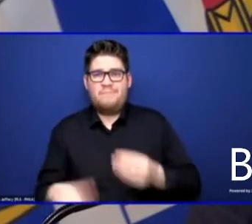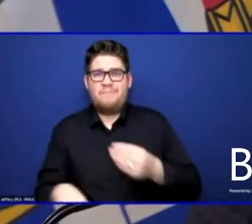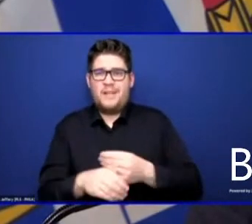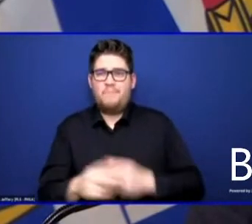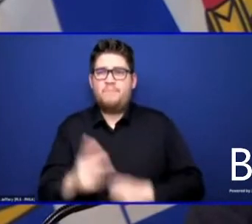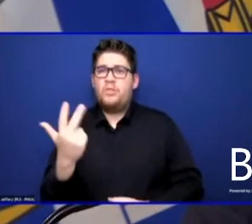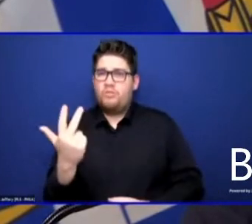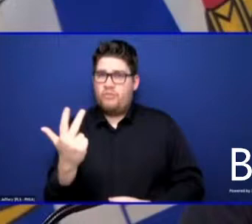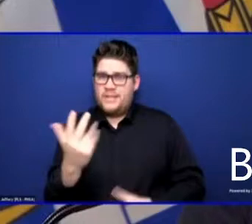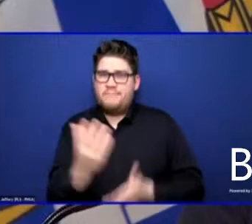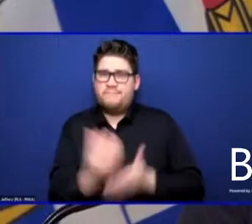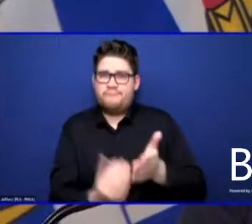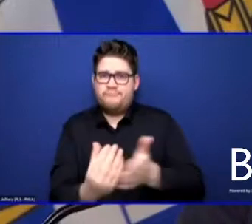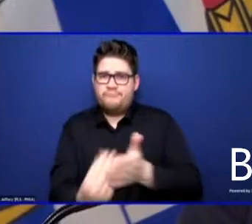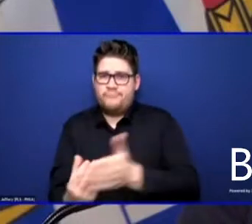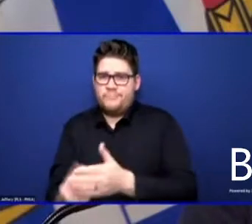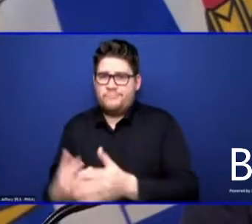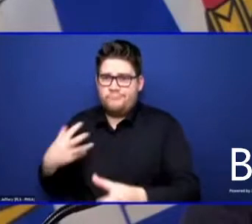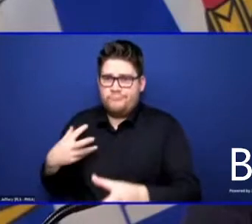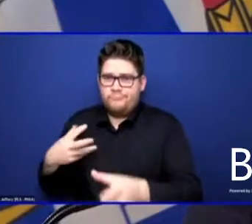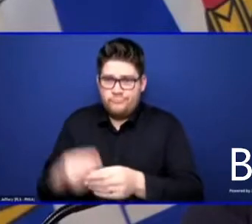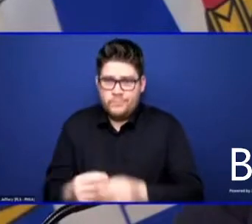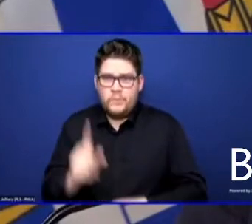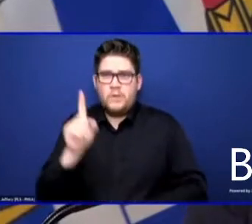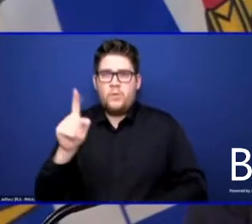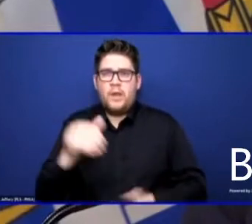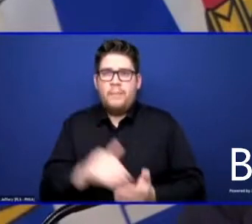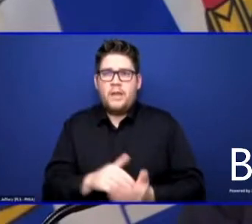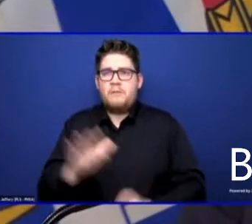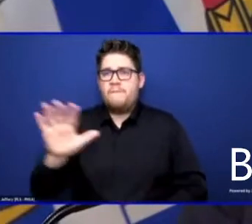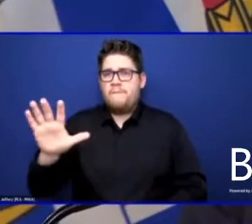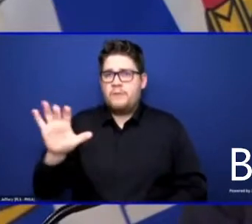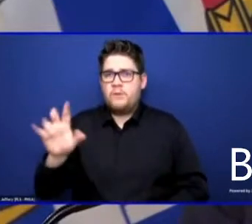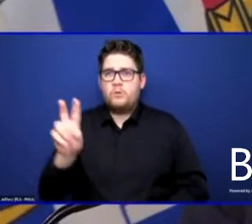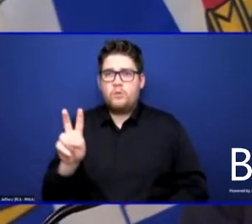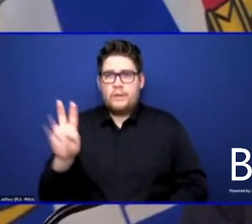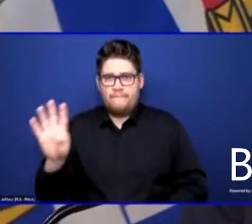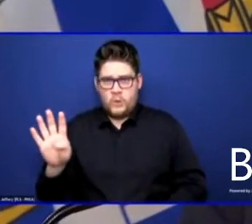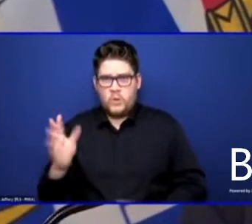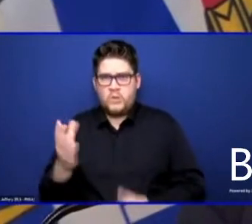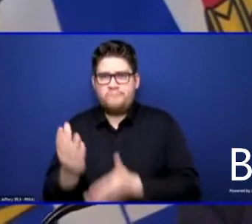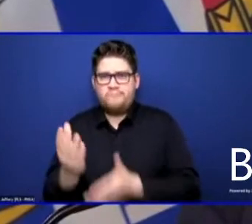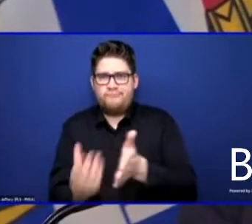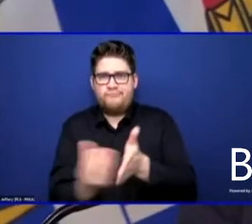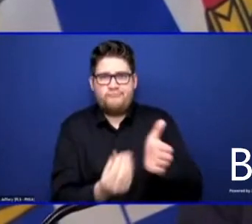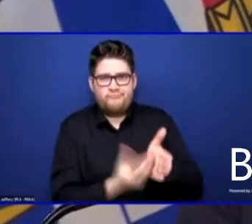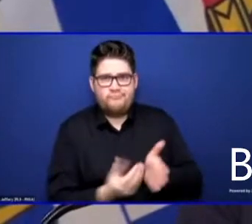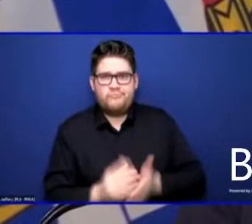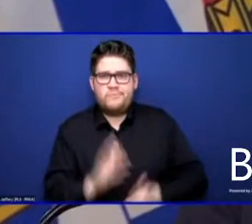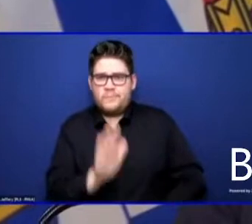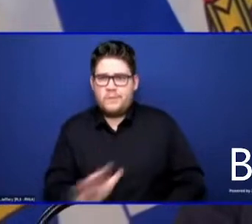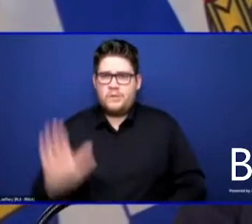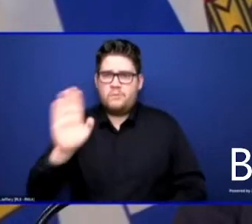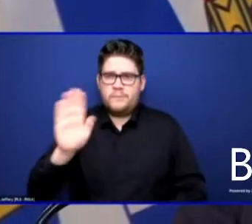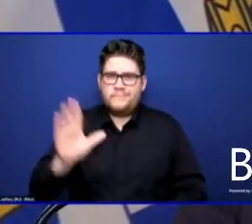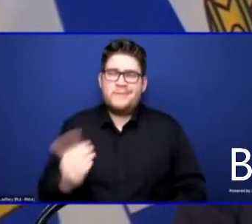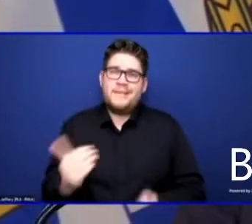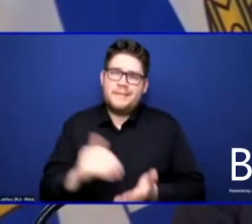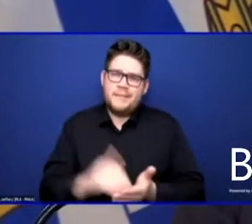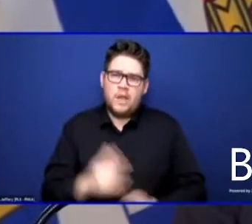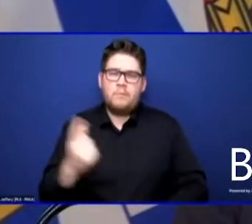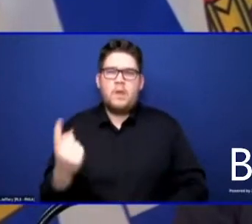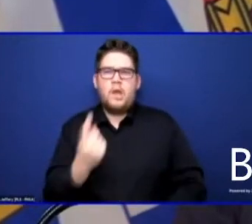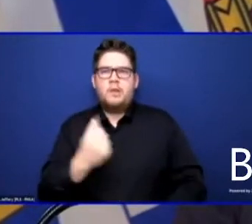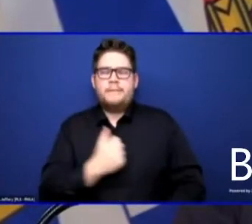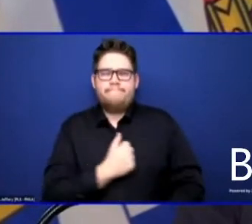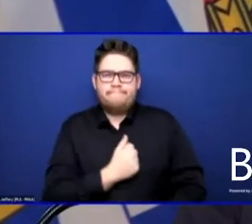1,524. As always, our condolences go to families and caregivers and to the communities who have lost